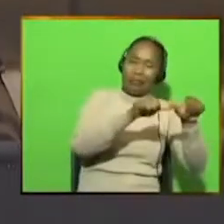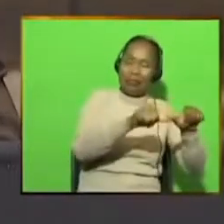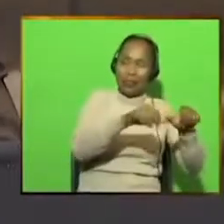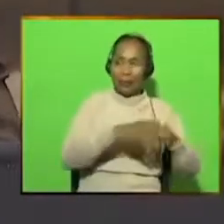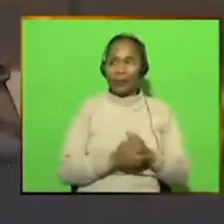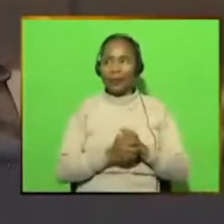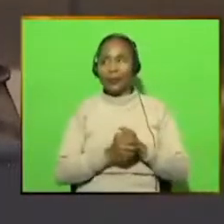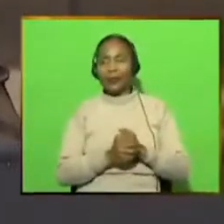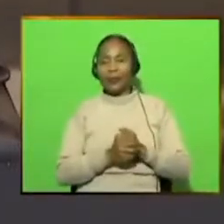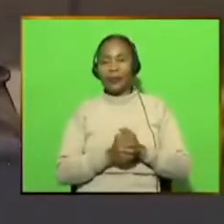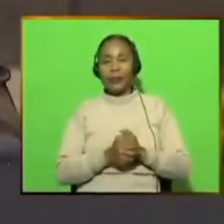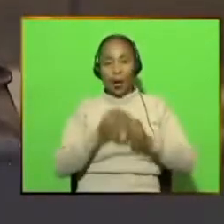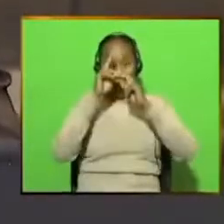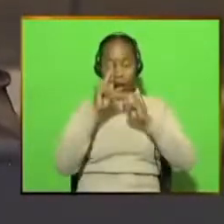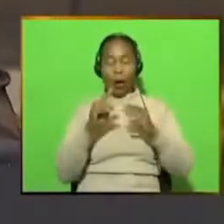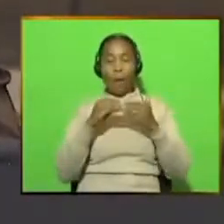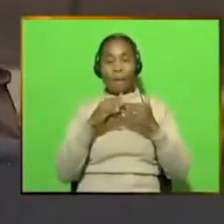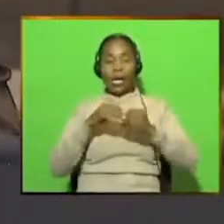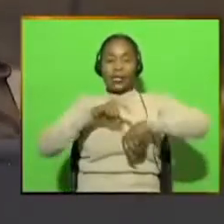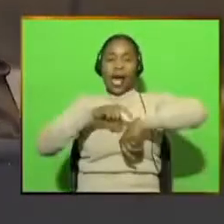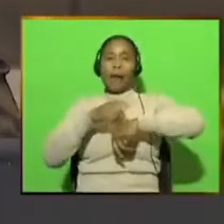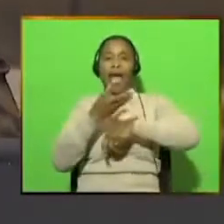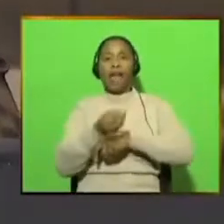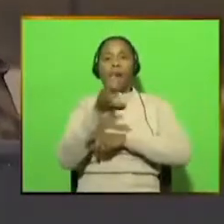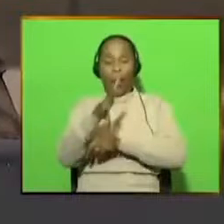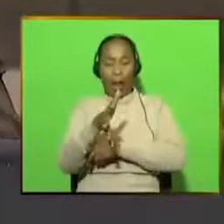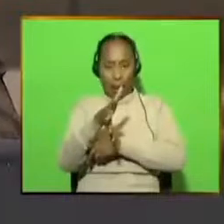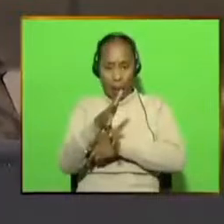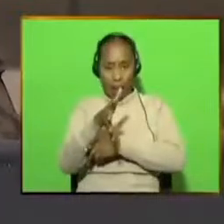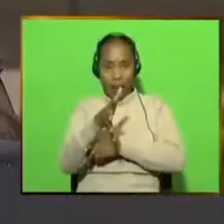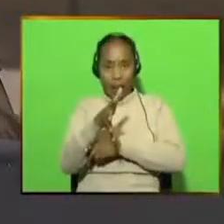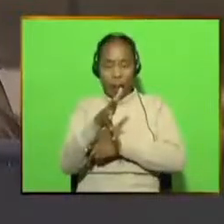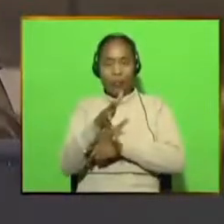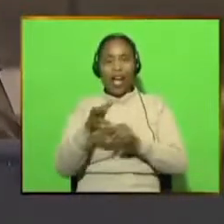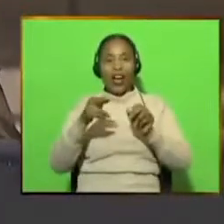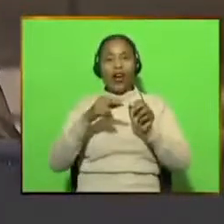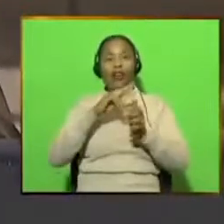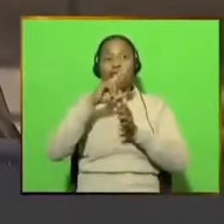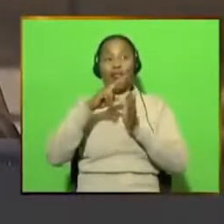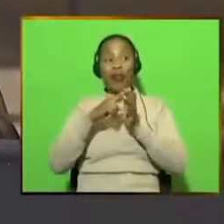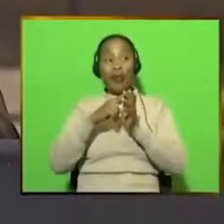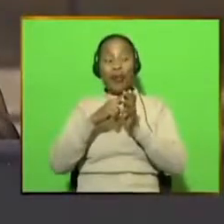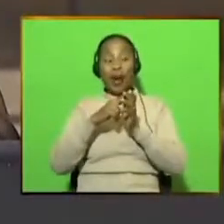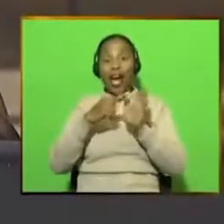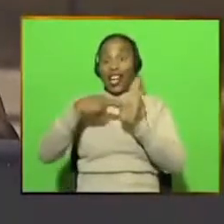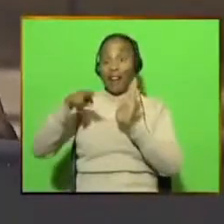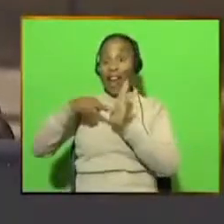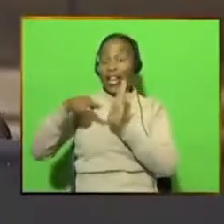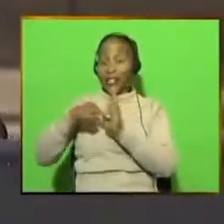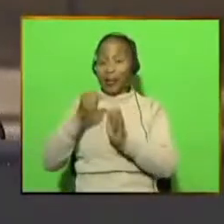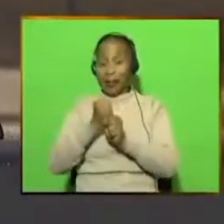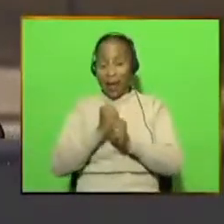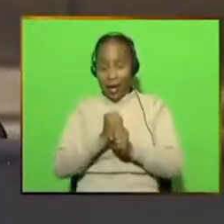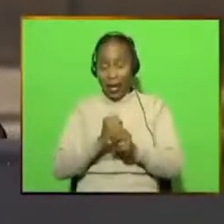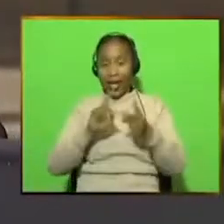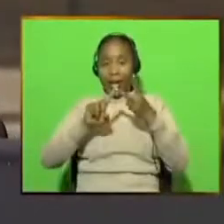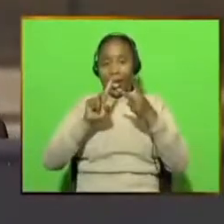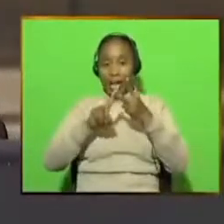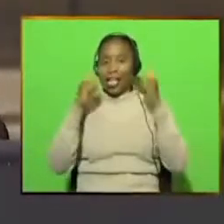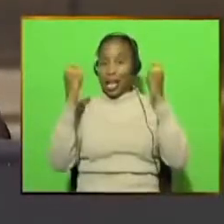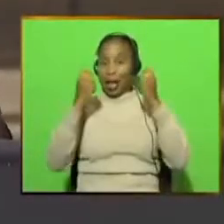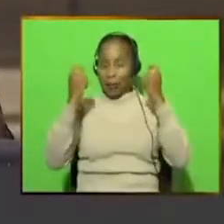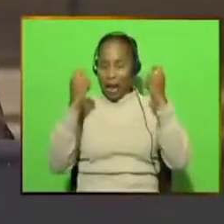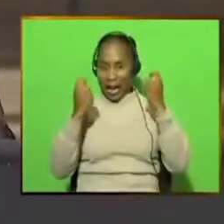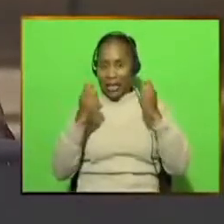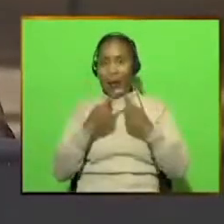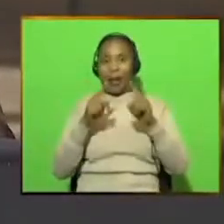we will have the time to make our reflections and also celebrate.